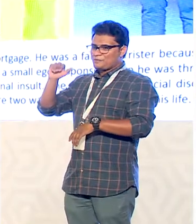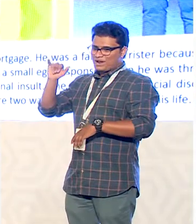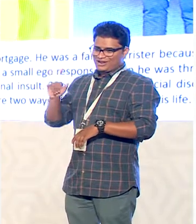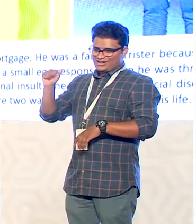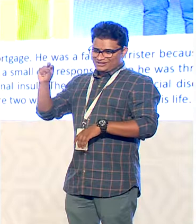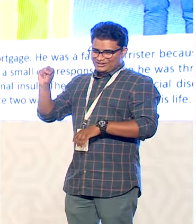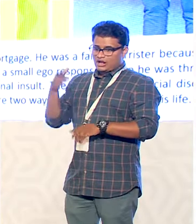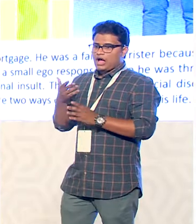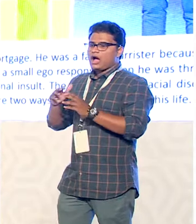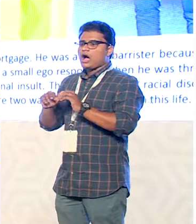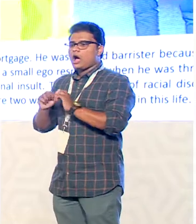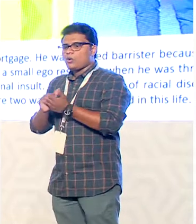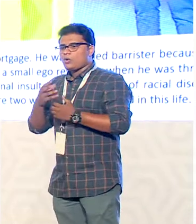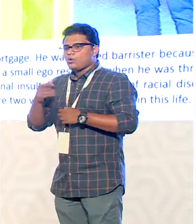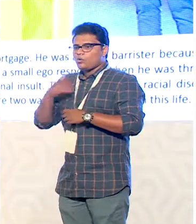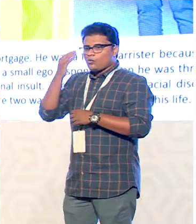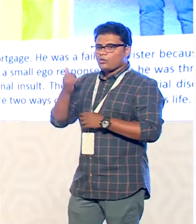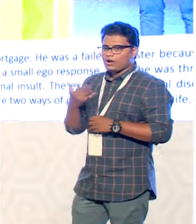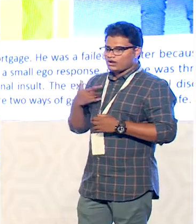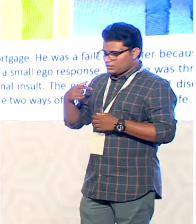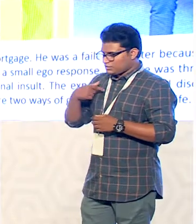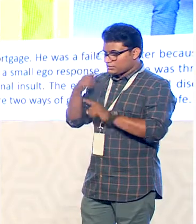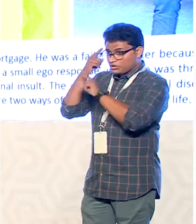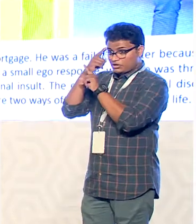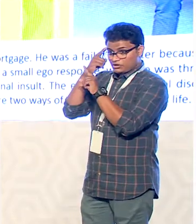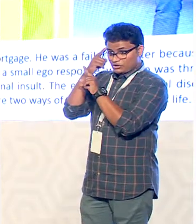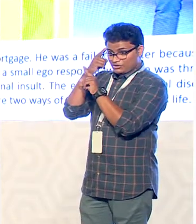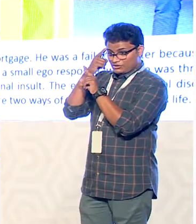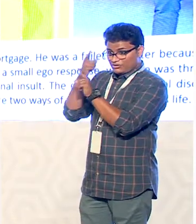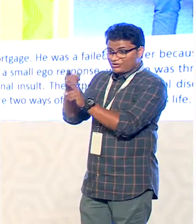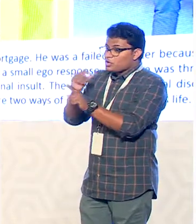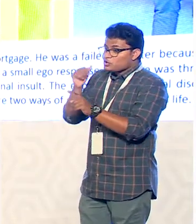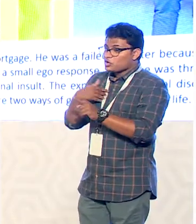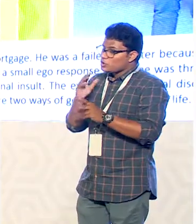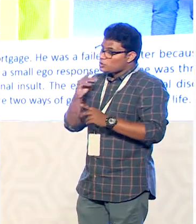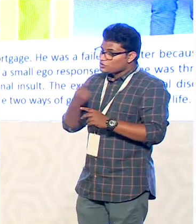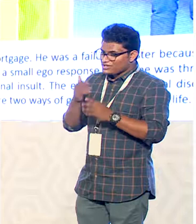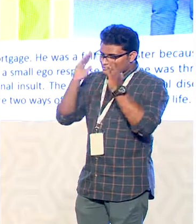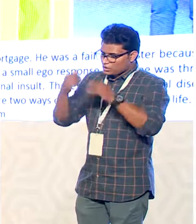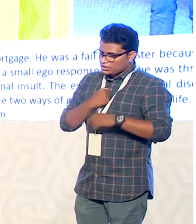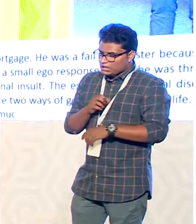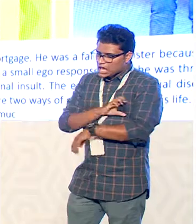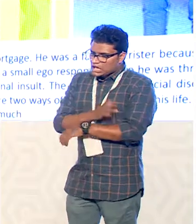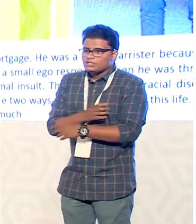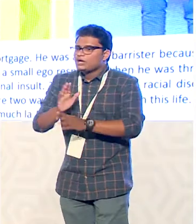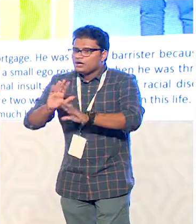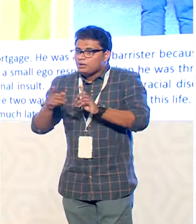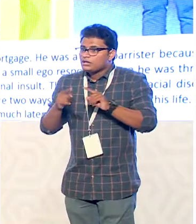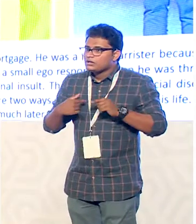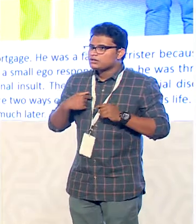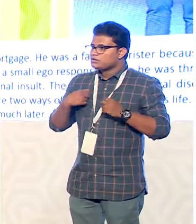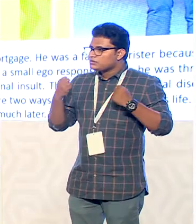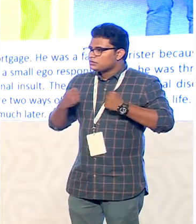and why, as we aim to not only focus our energies and, pitch